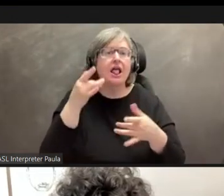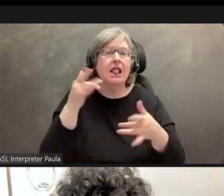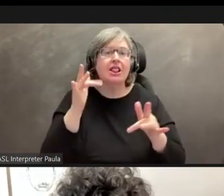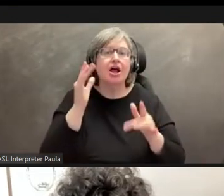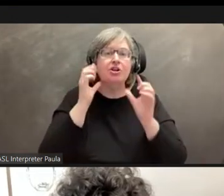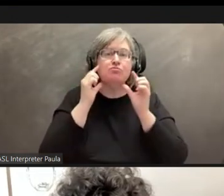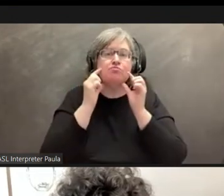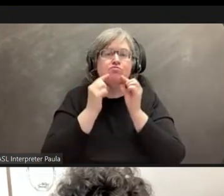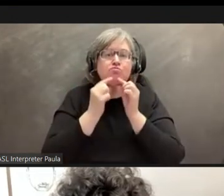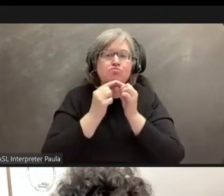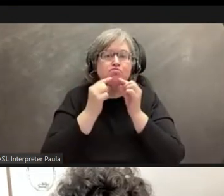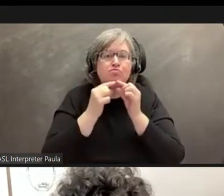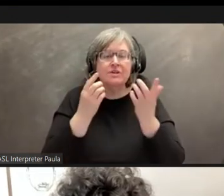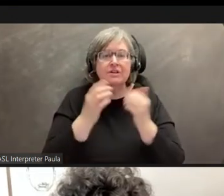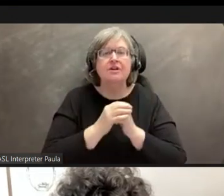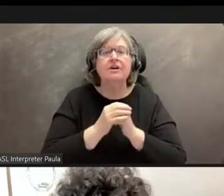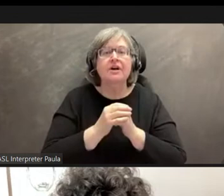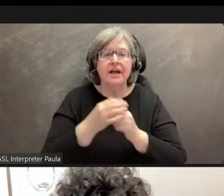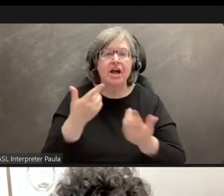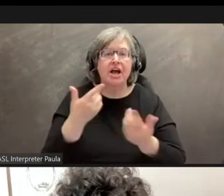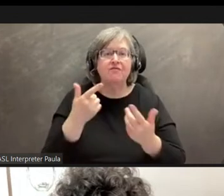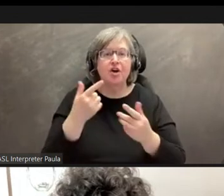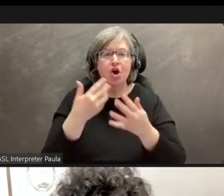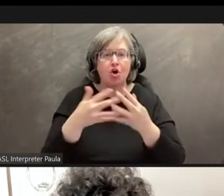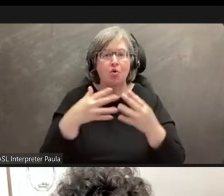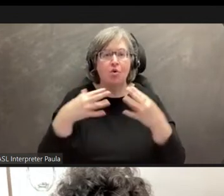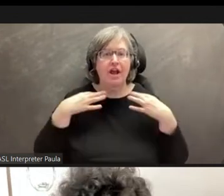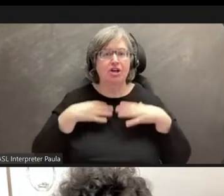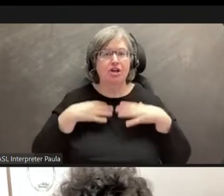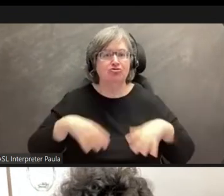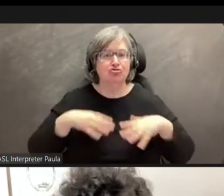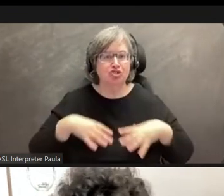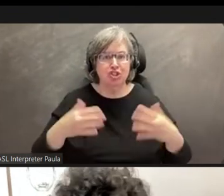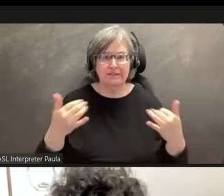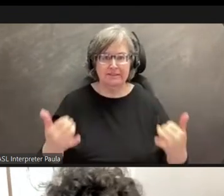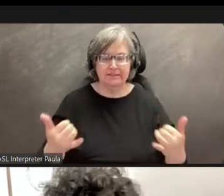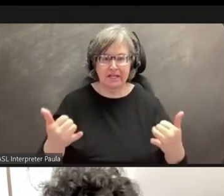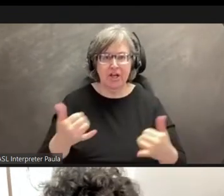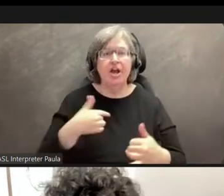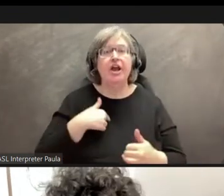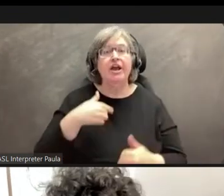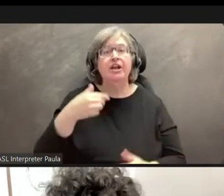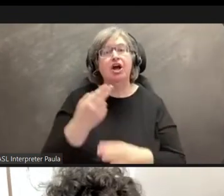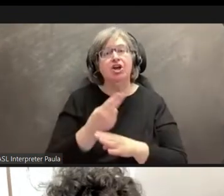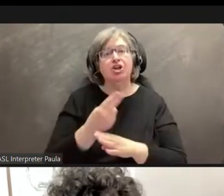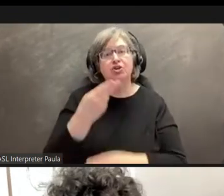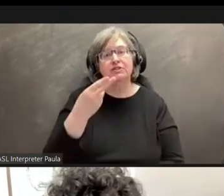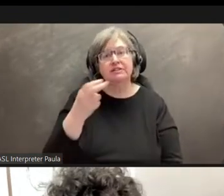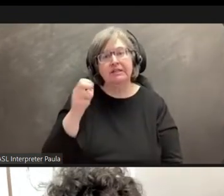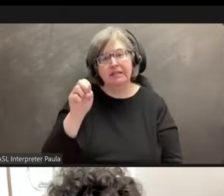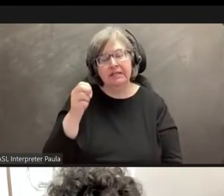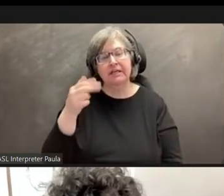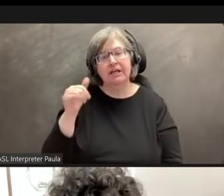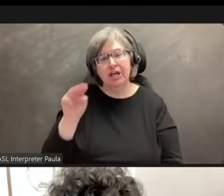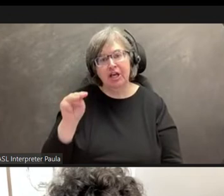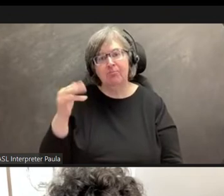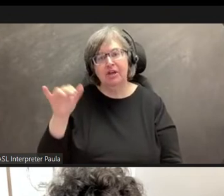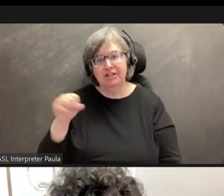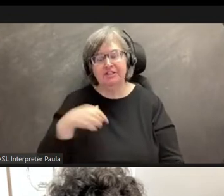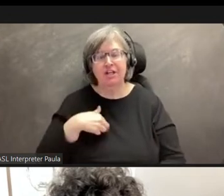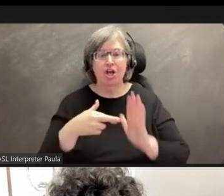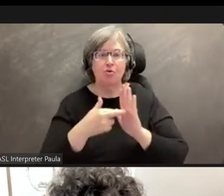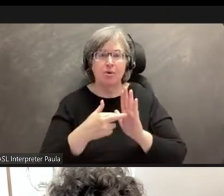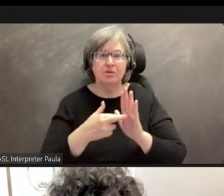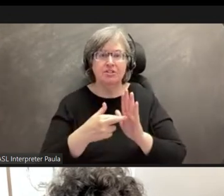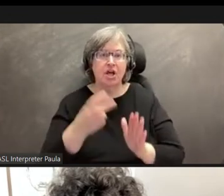dress shirt today. My pronouns are he, him, his. And I'm representing the blind and low vision community of